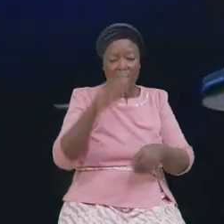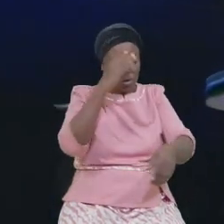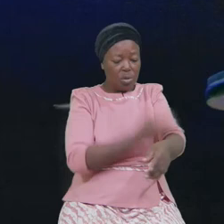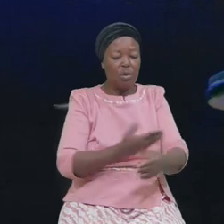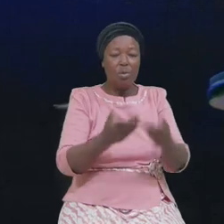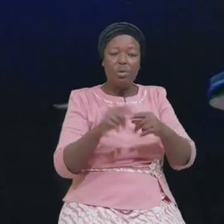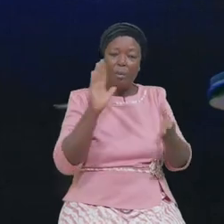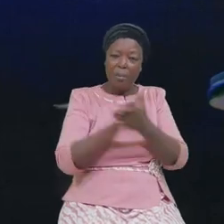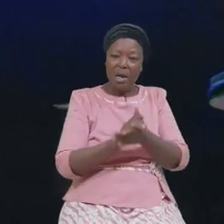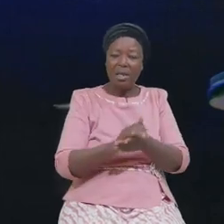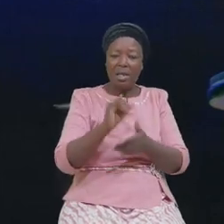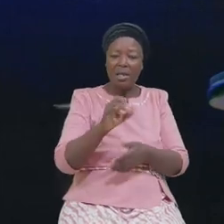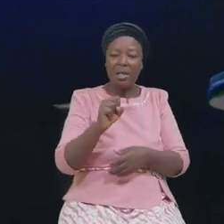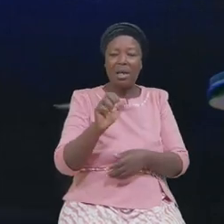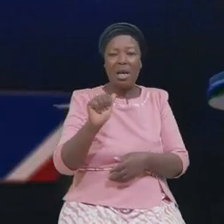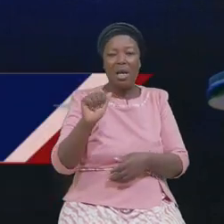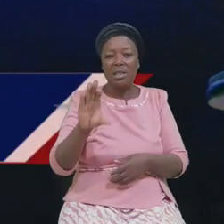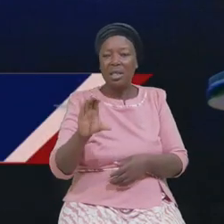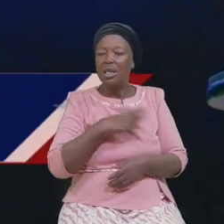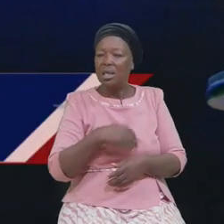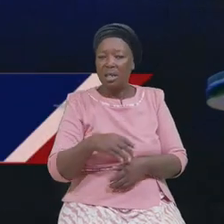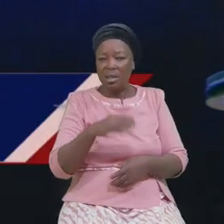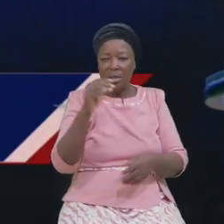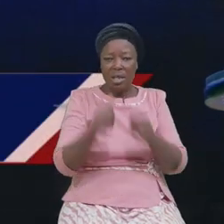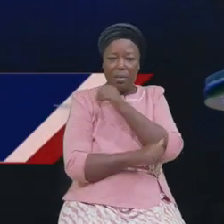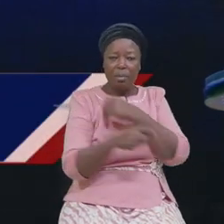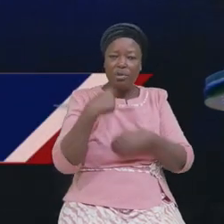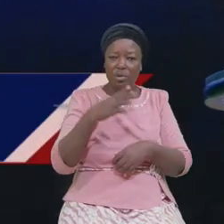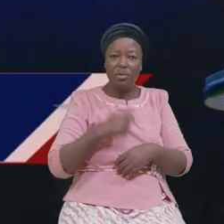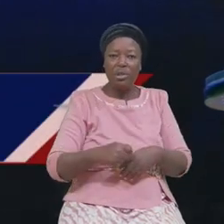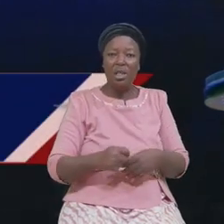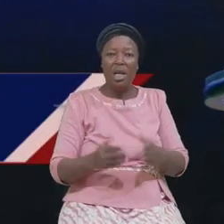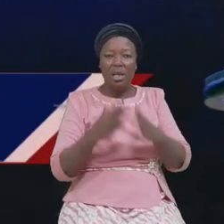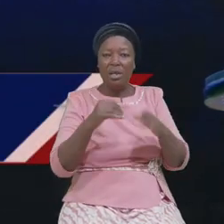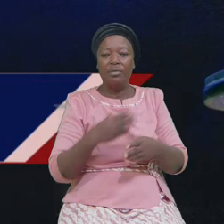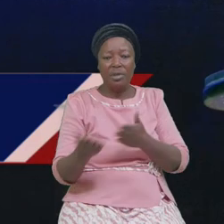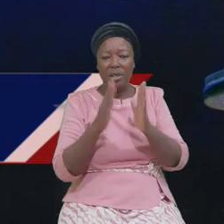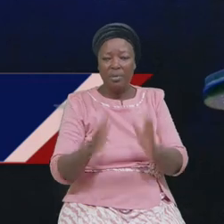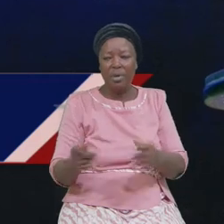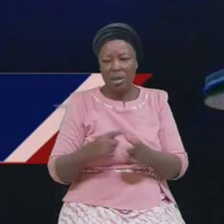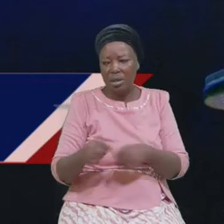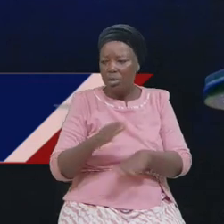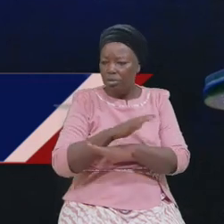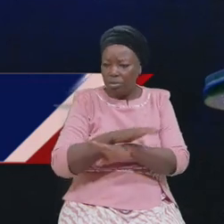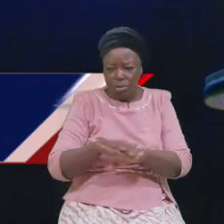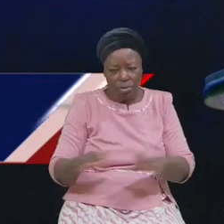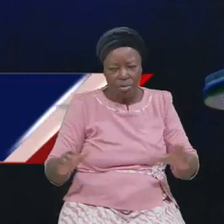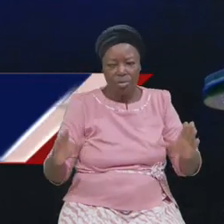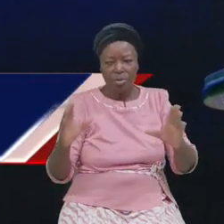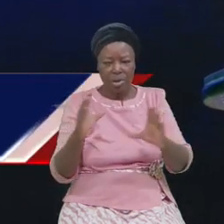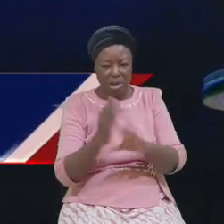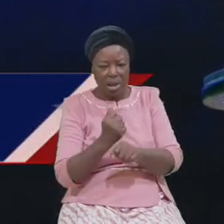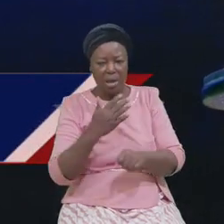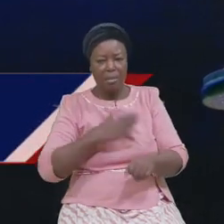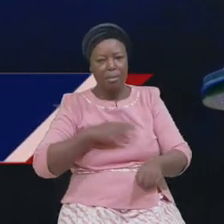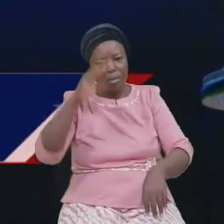he told the chief of his servants, he said, don't take my